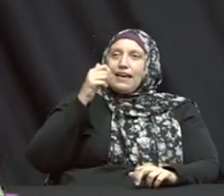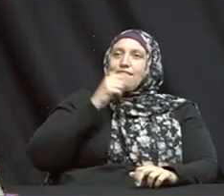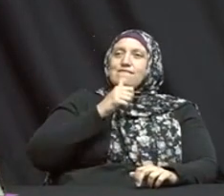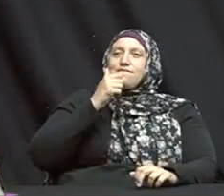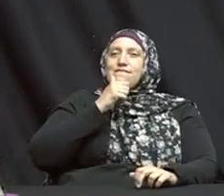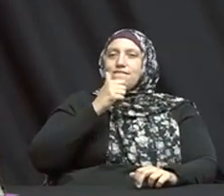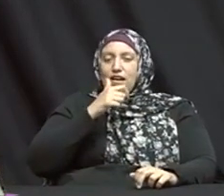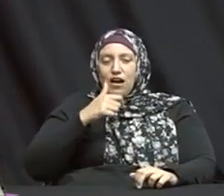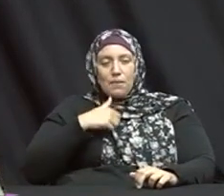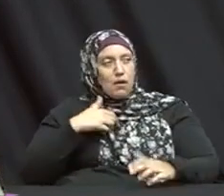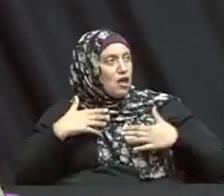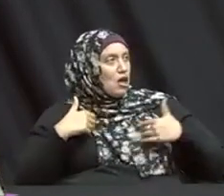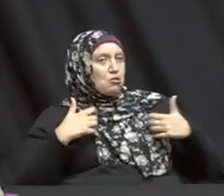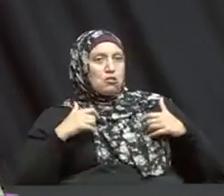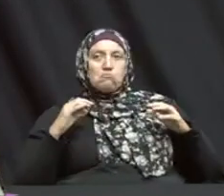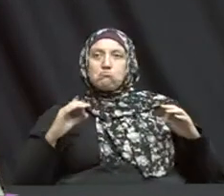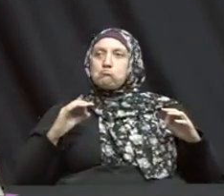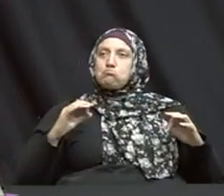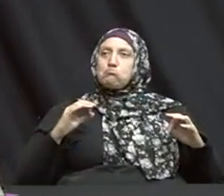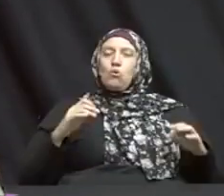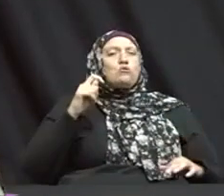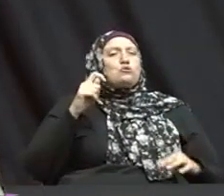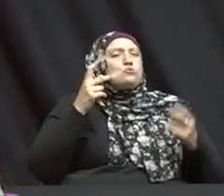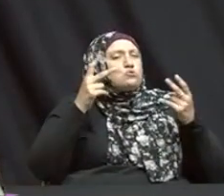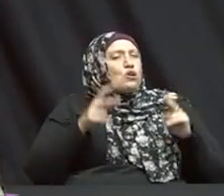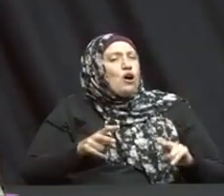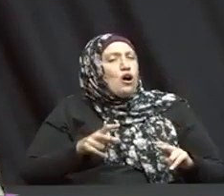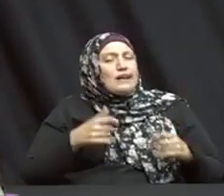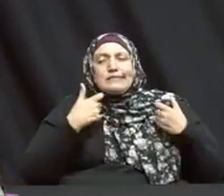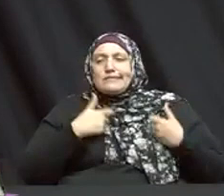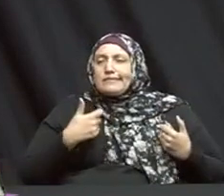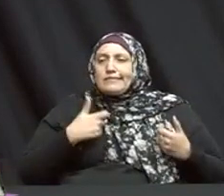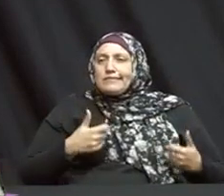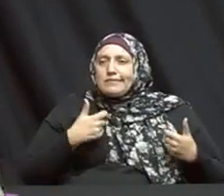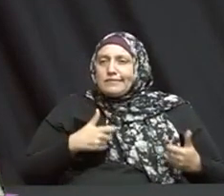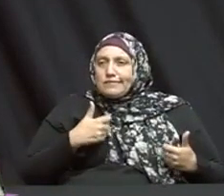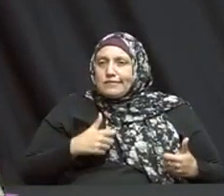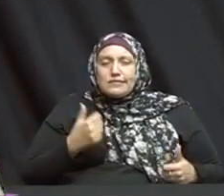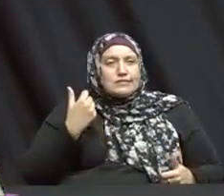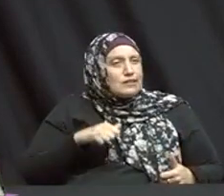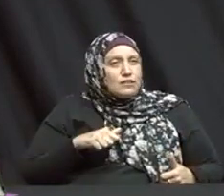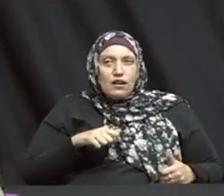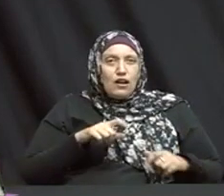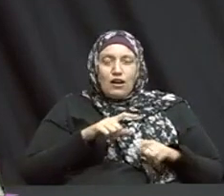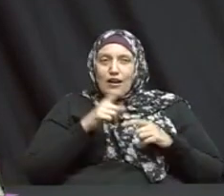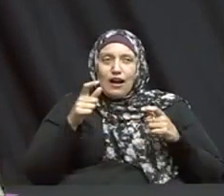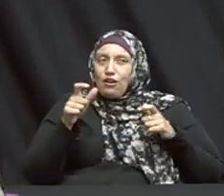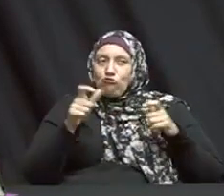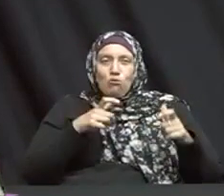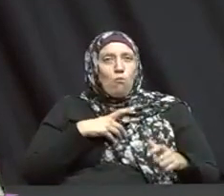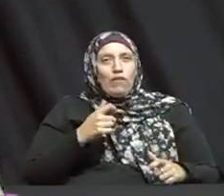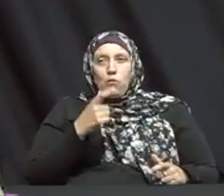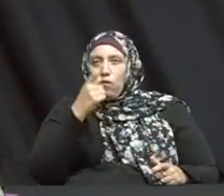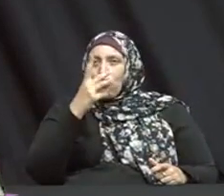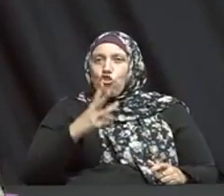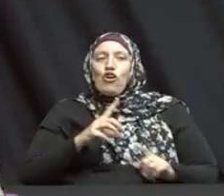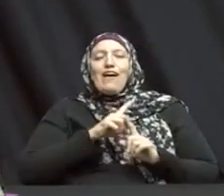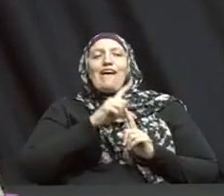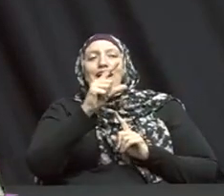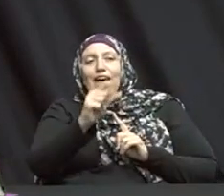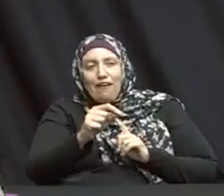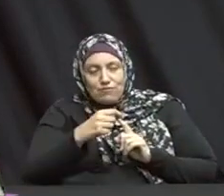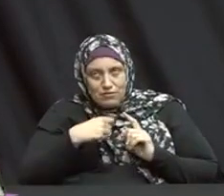dying like illness, still I don't have control over more than one-third. But now I'm okay, I'm fine. I